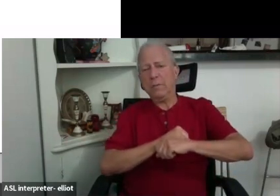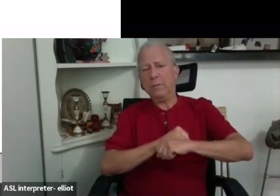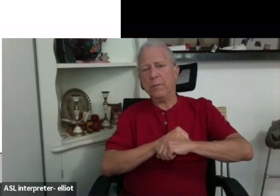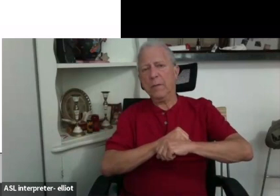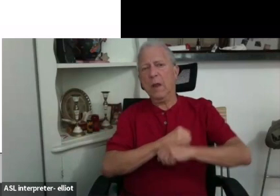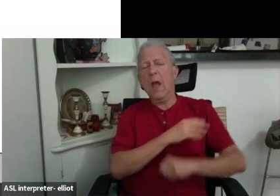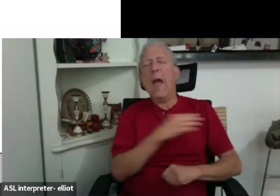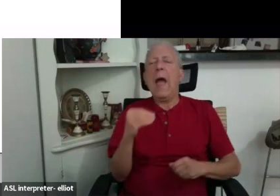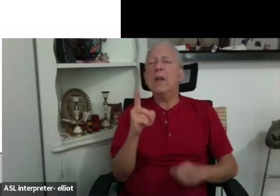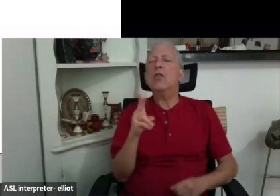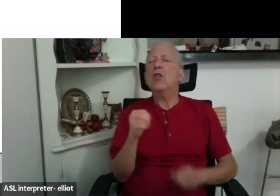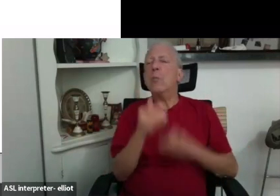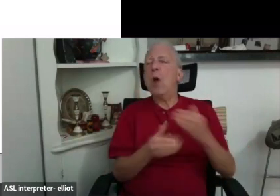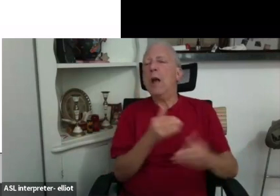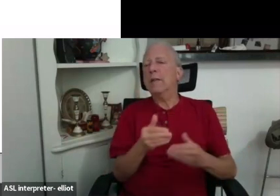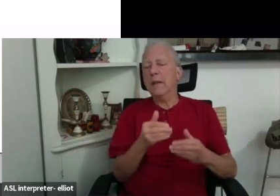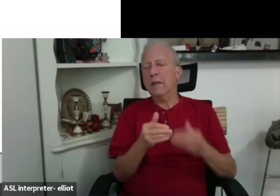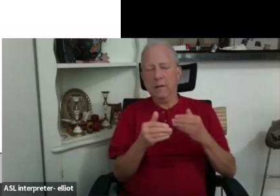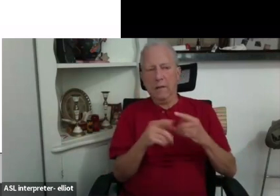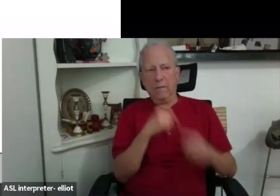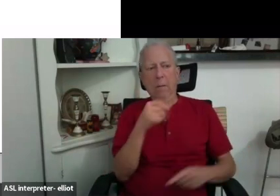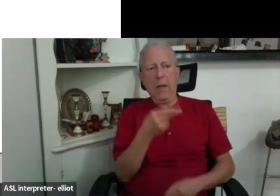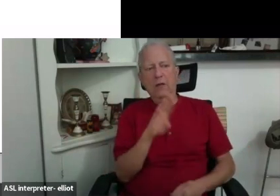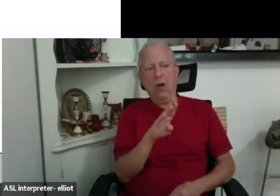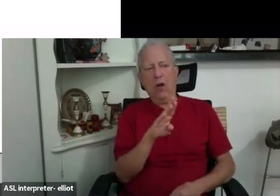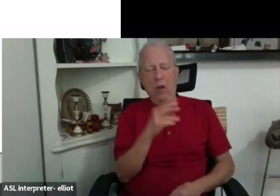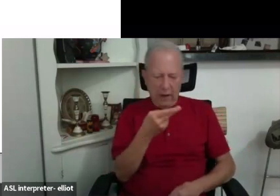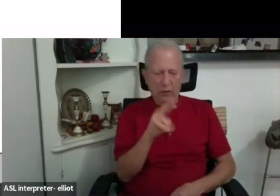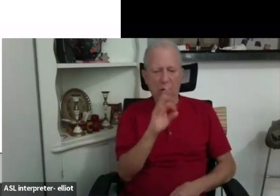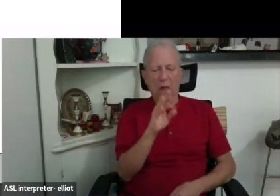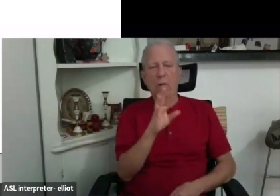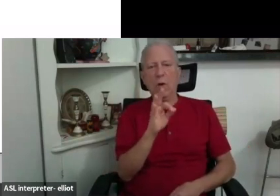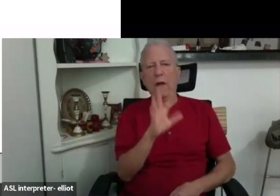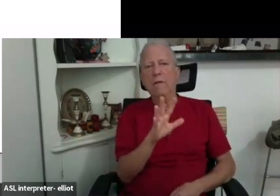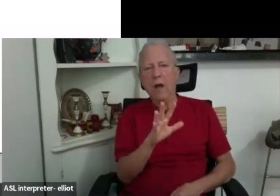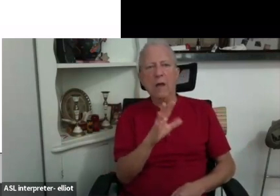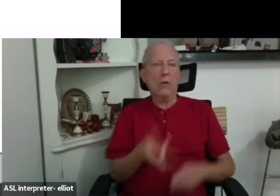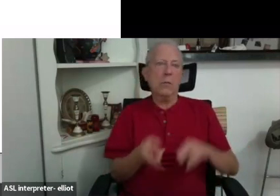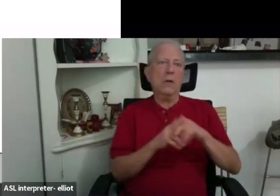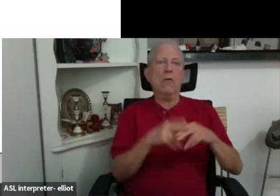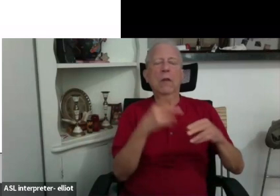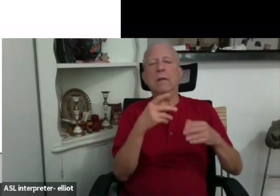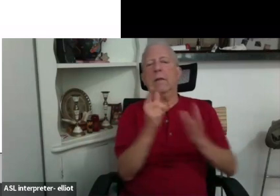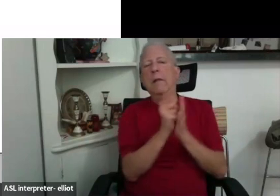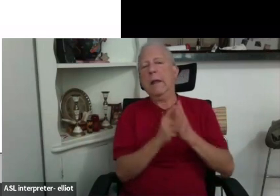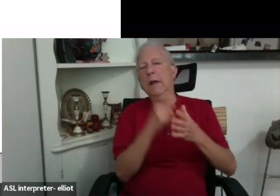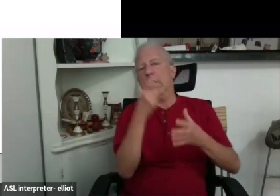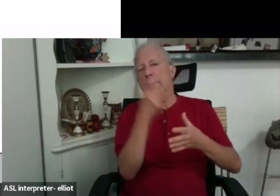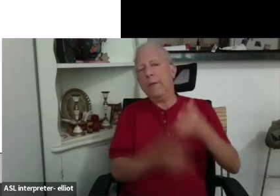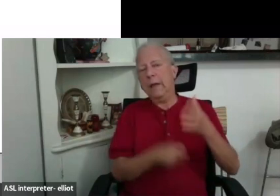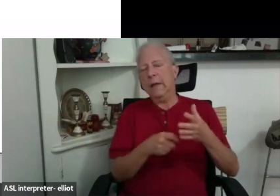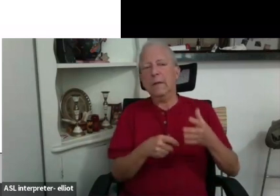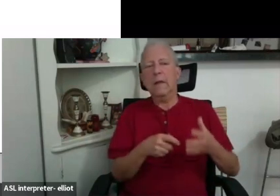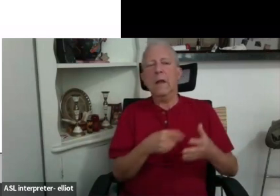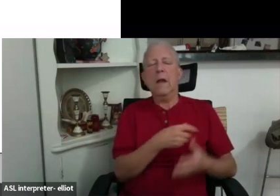and due process afforded by HR 9495, there are costs with legal fees, right, when you're doing administrative or judicial